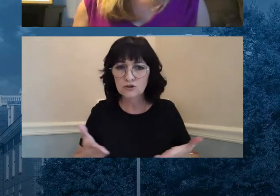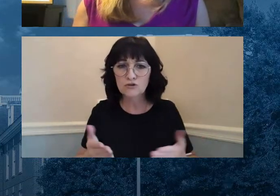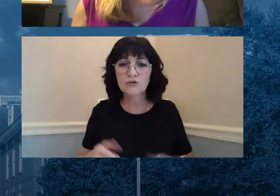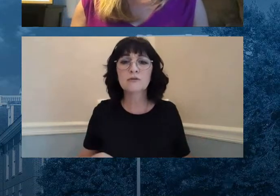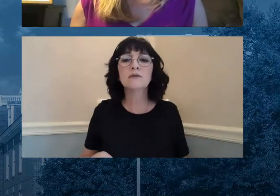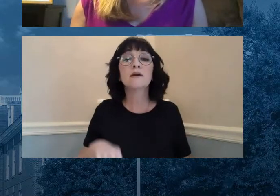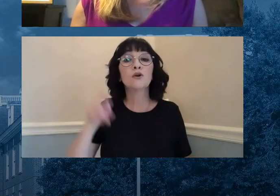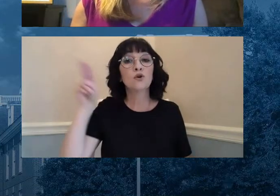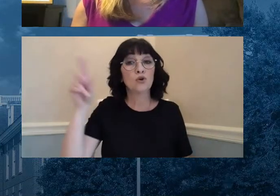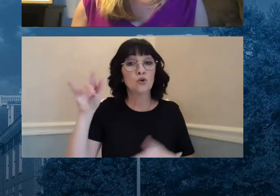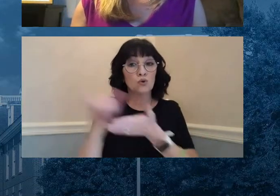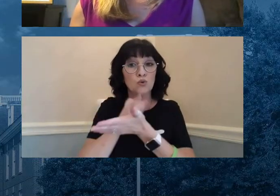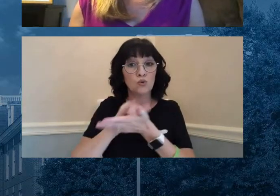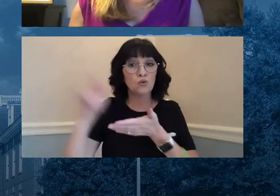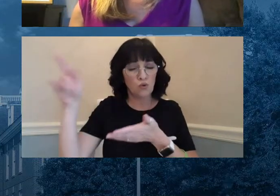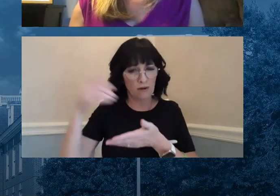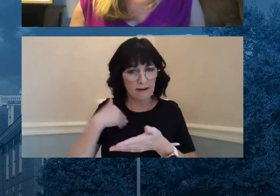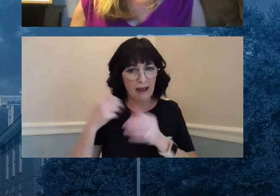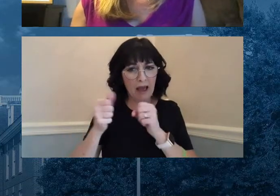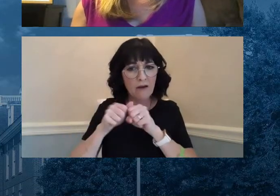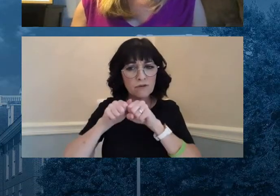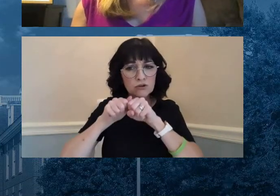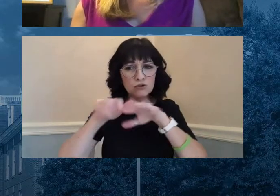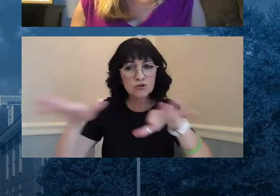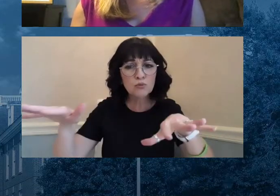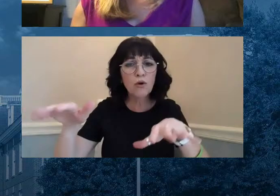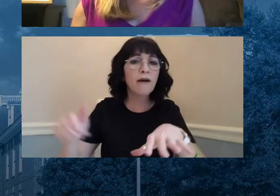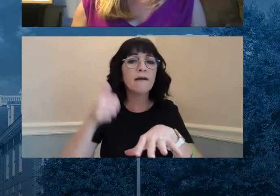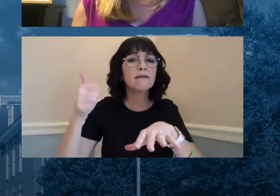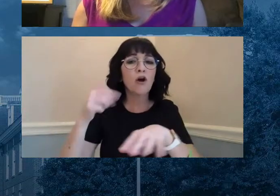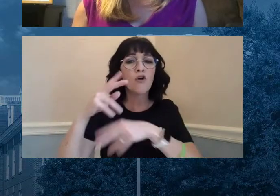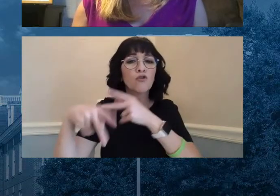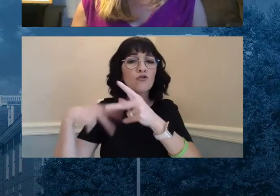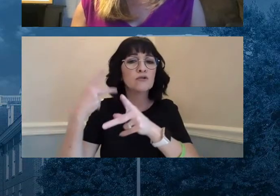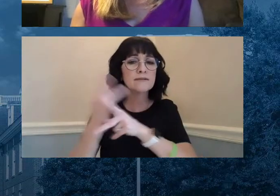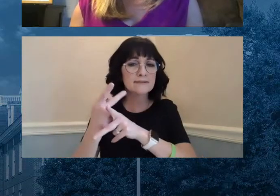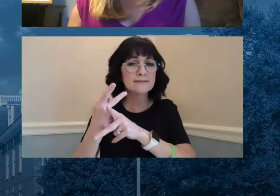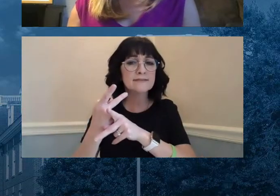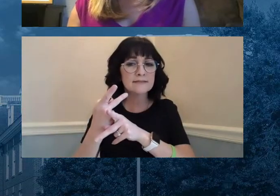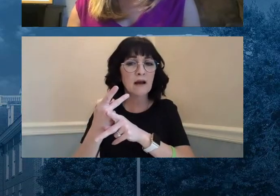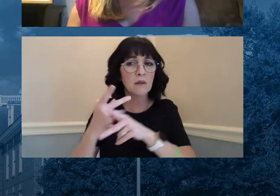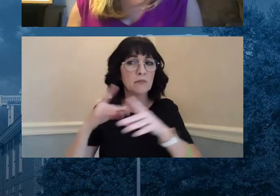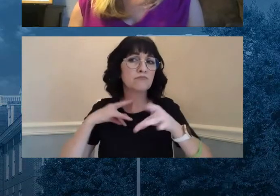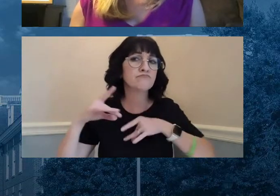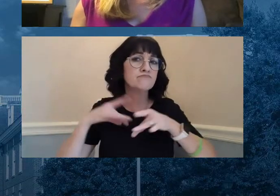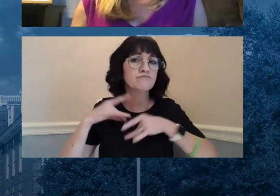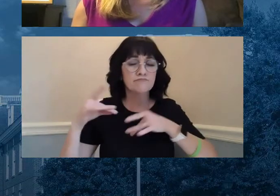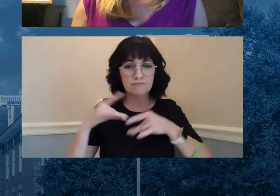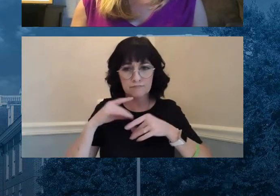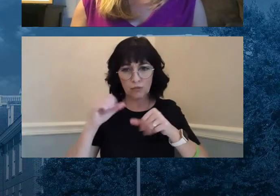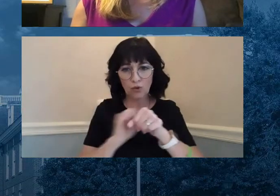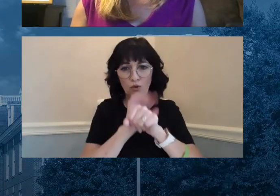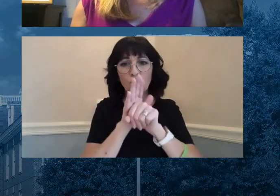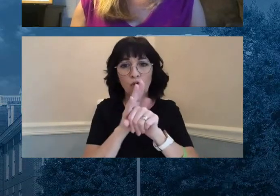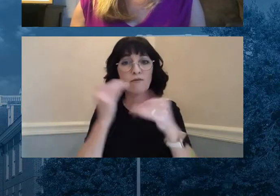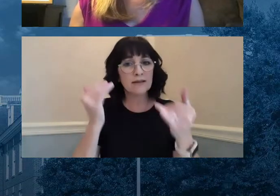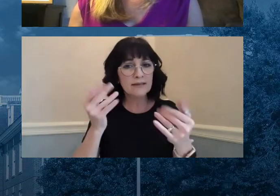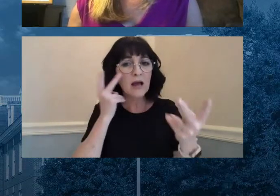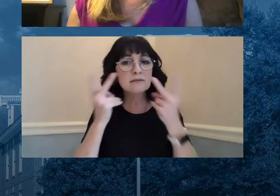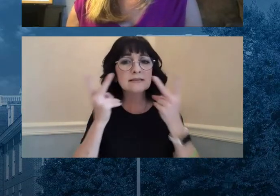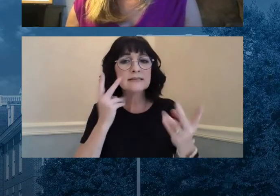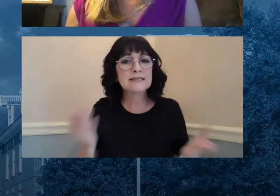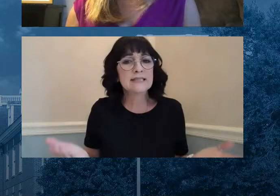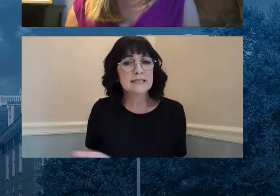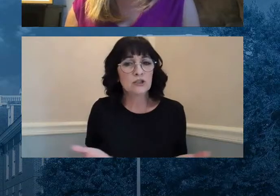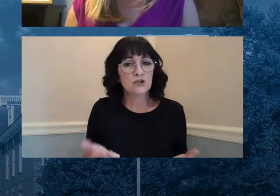was 66% of those variants, of those samples that we tested compared to 52 the week